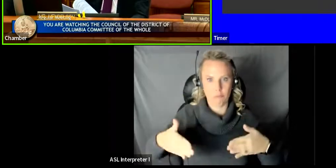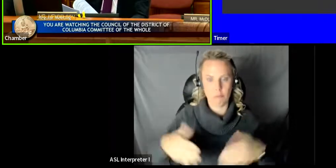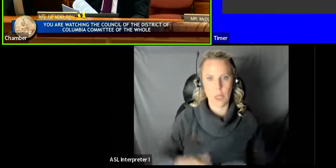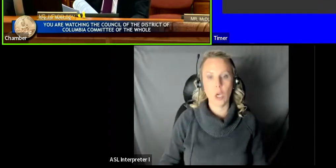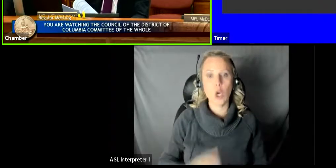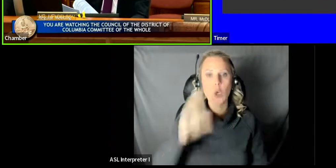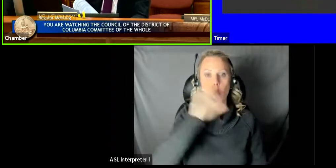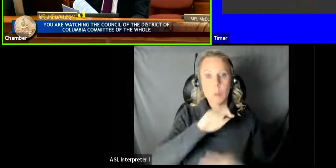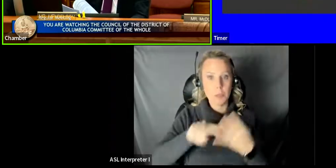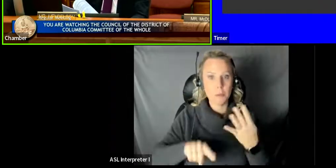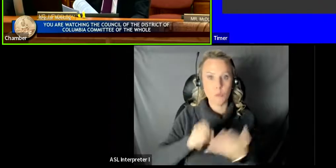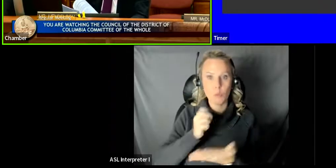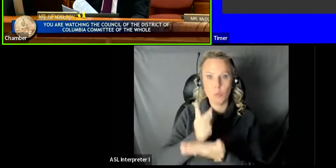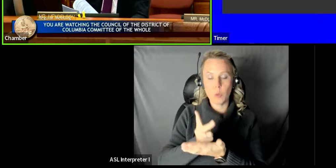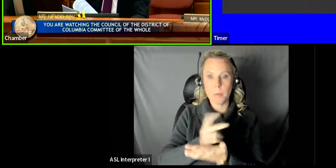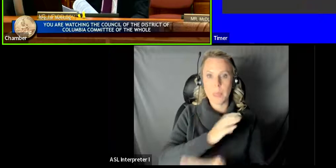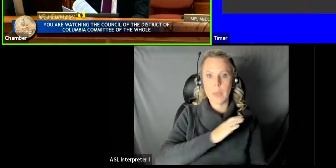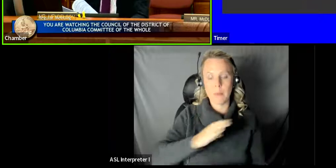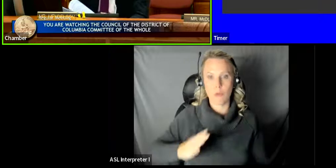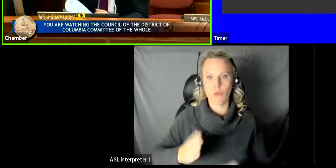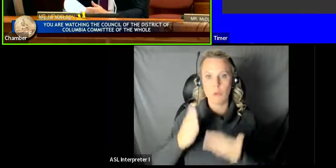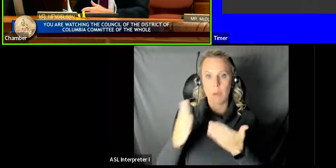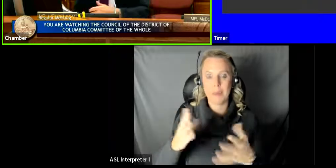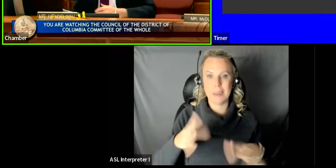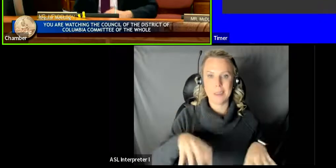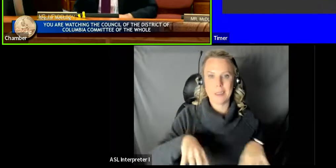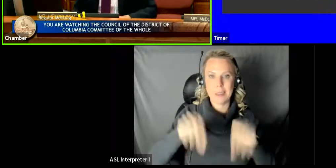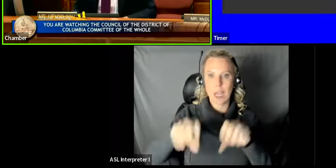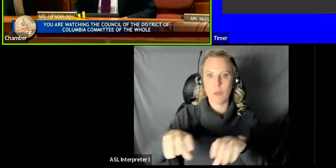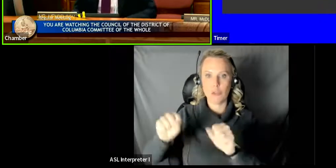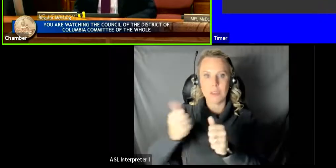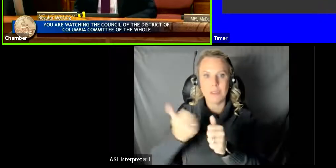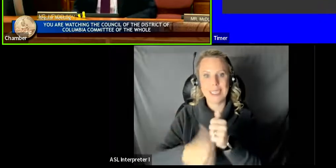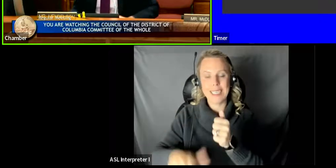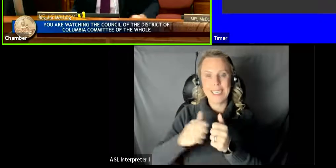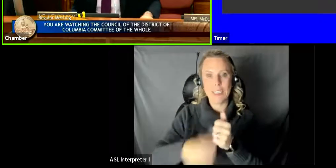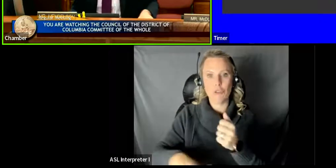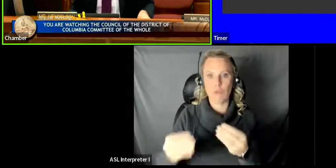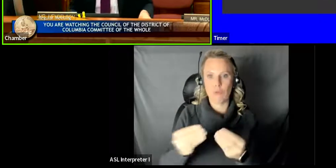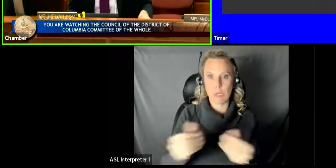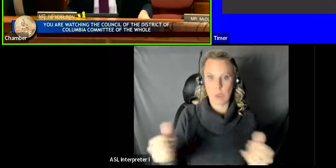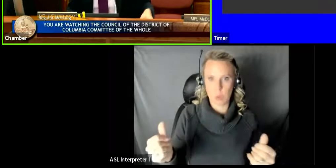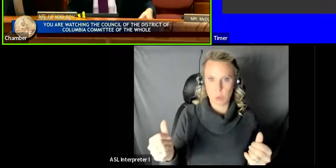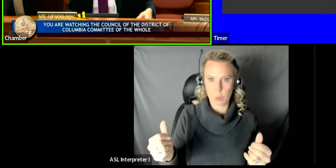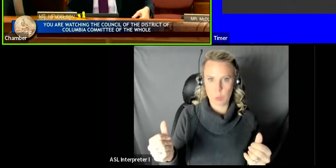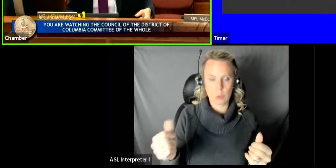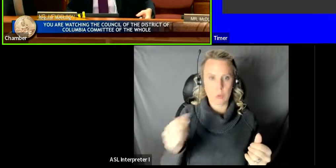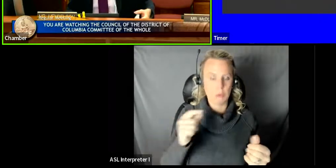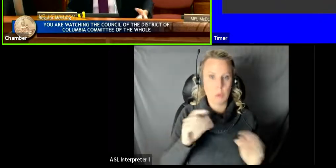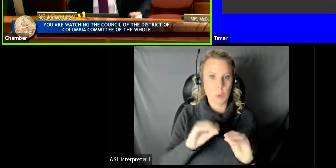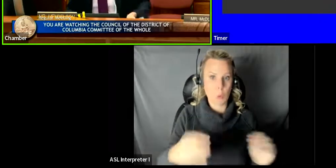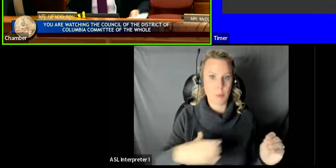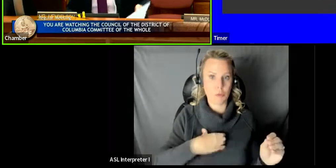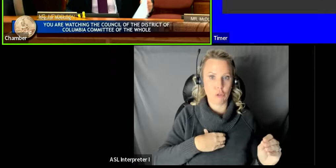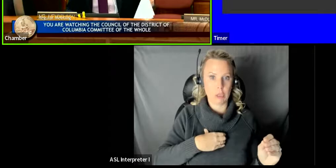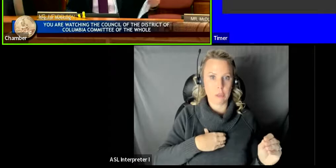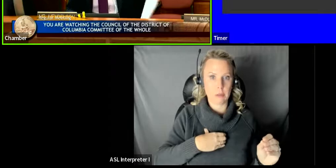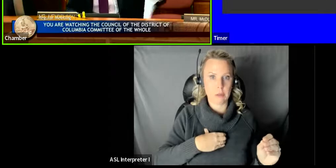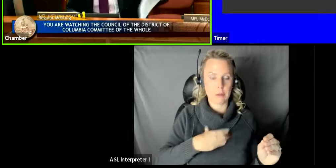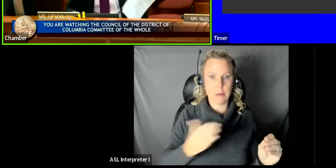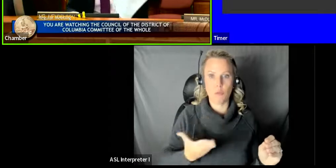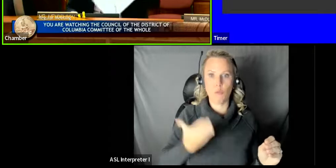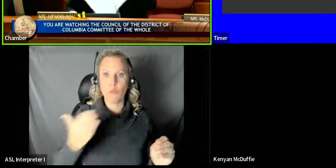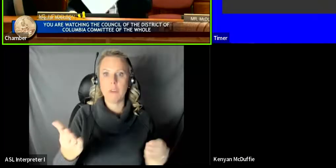Assuming that these are approved, the committee recommends adoption of each of these resolutions. Without objection, I'm moving the prints and